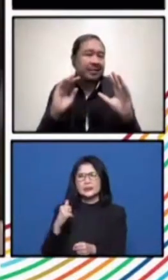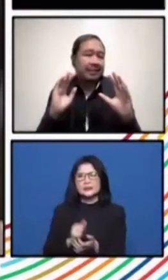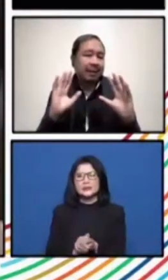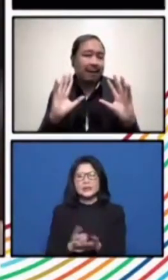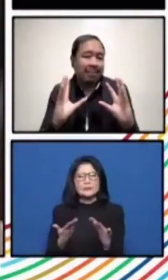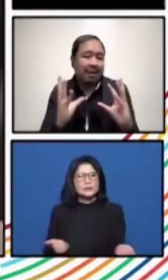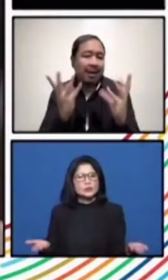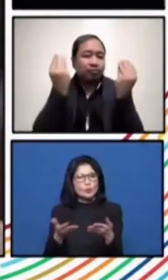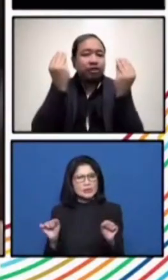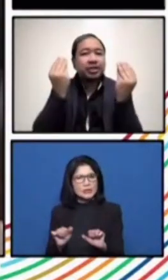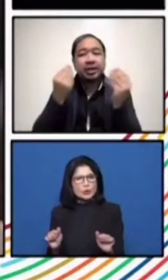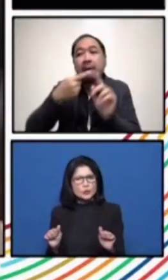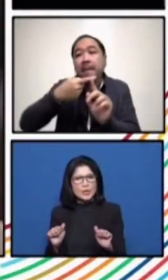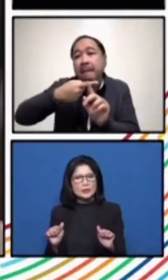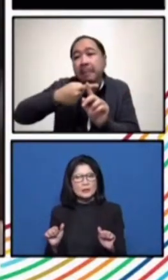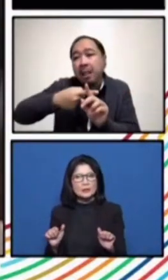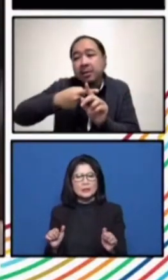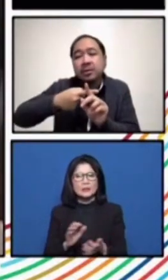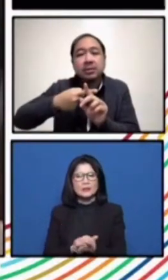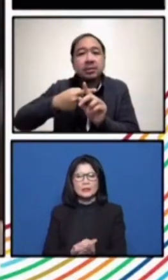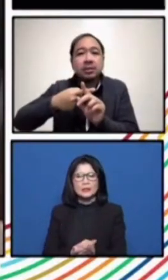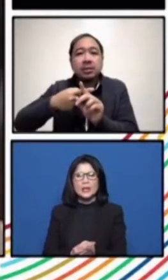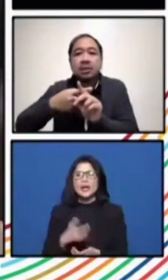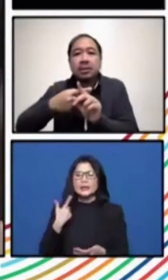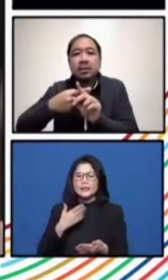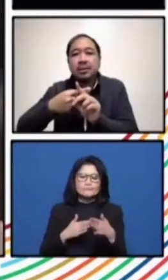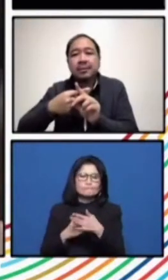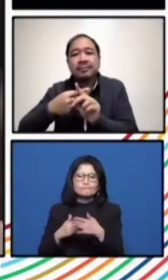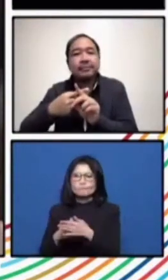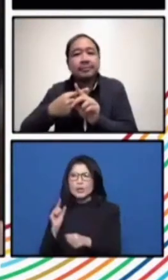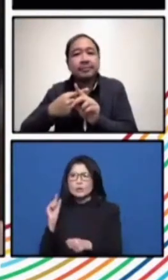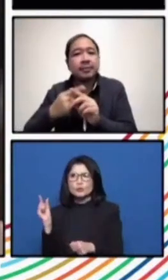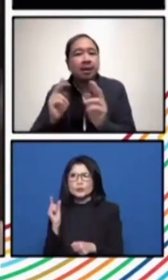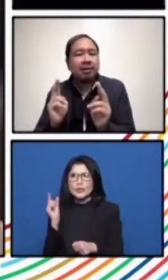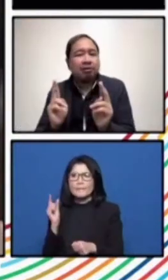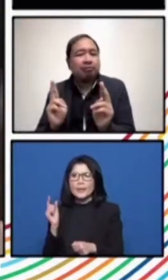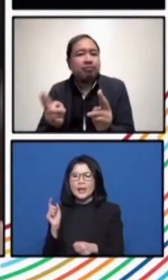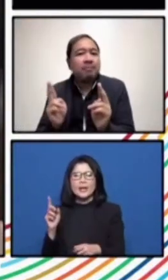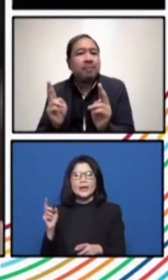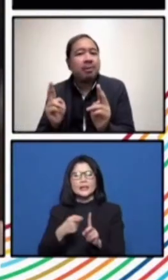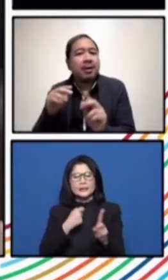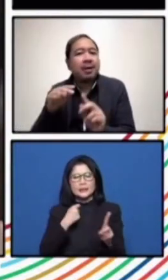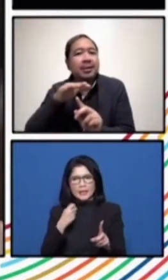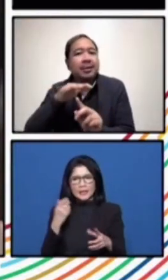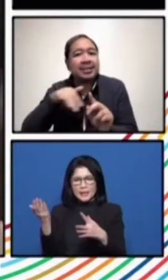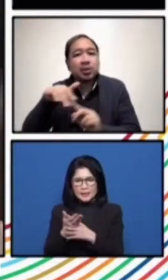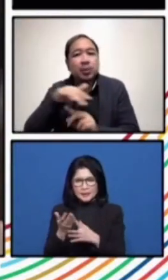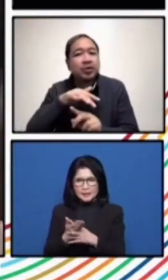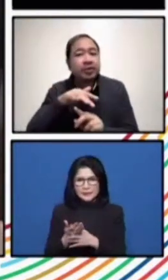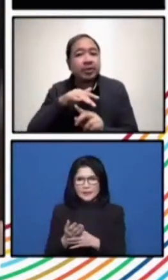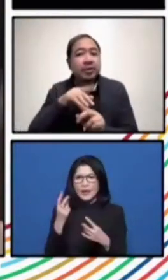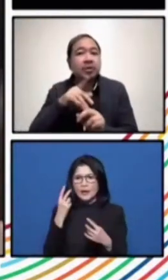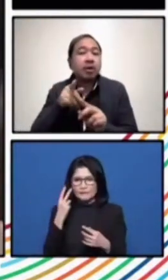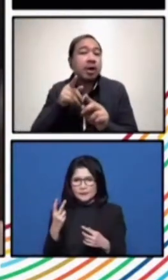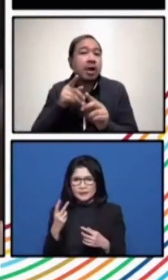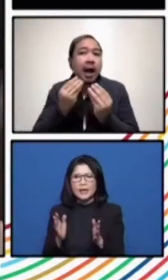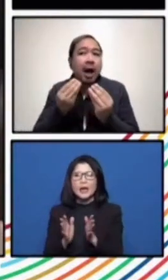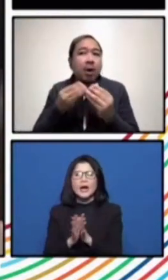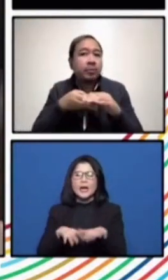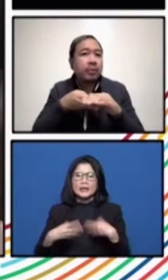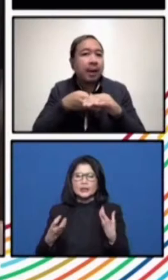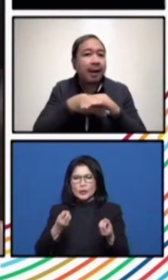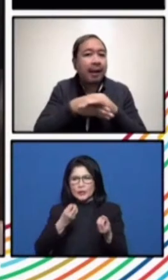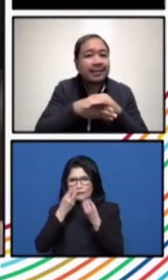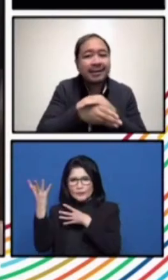of physical access to the system or the communication or the information related to that and how